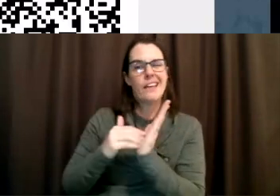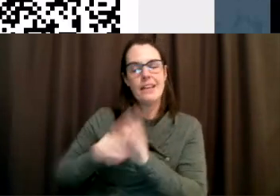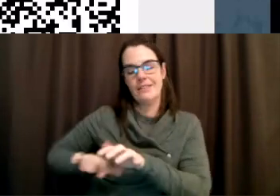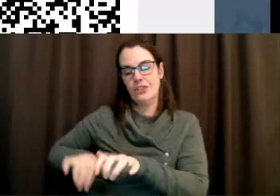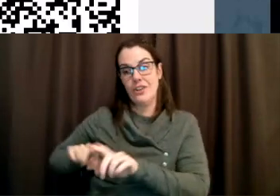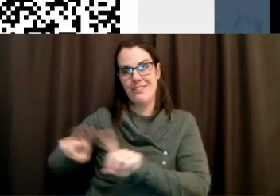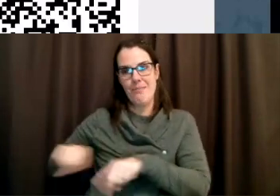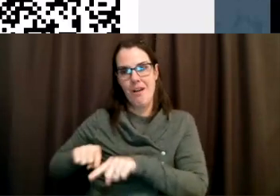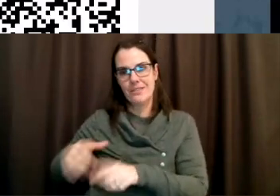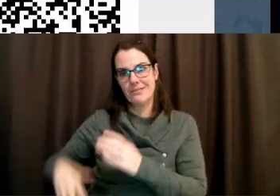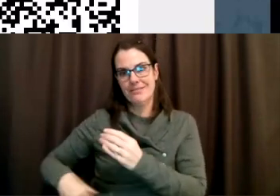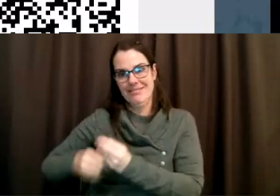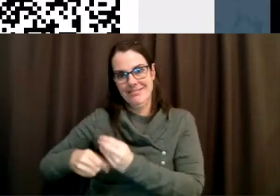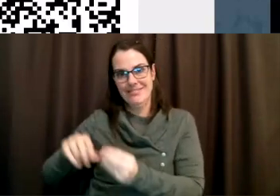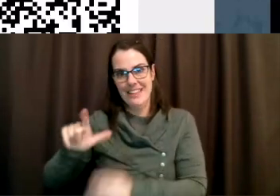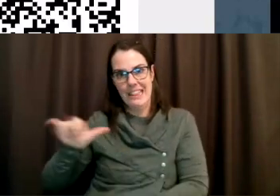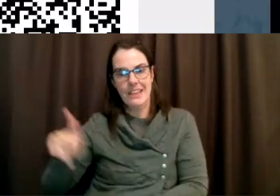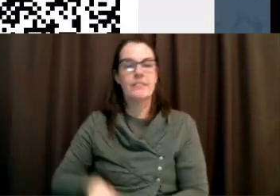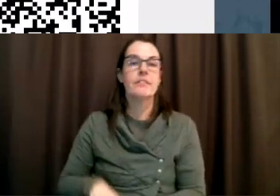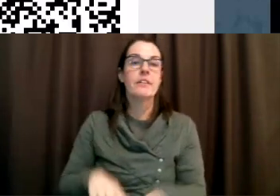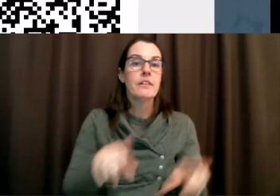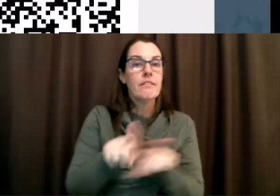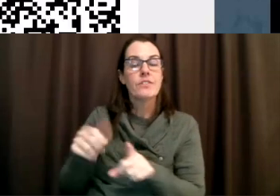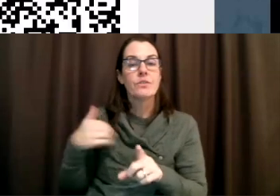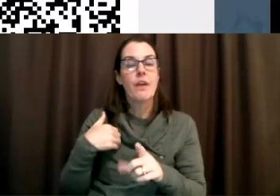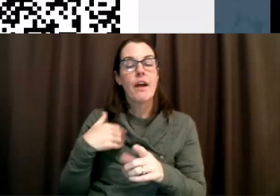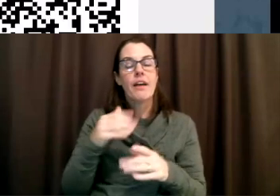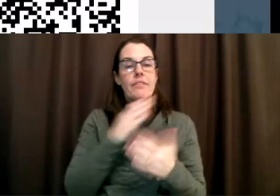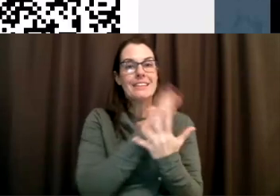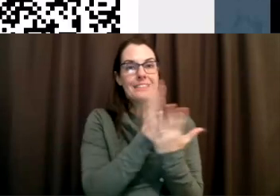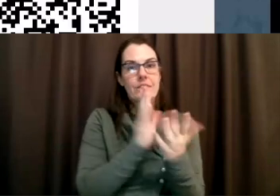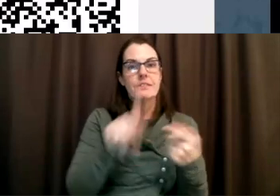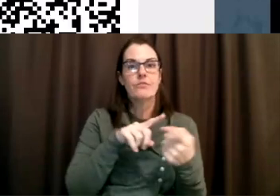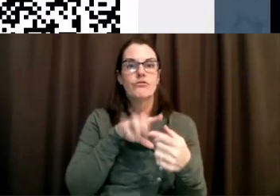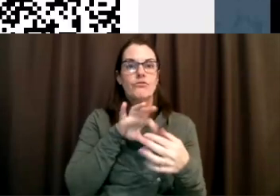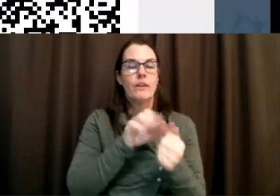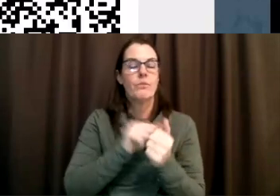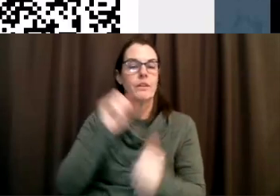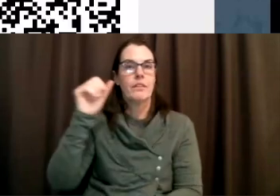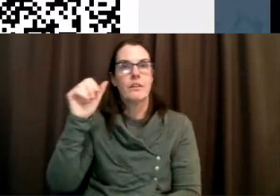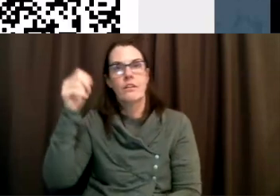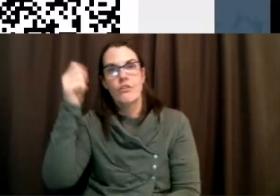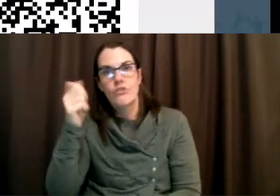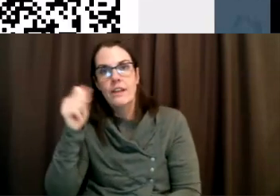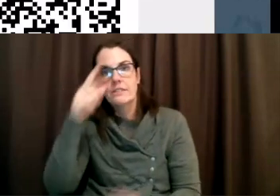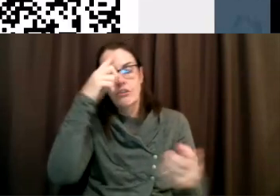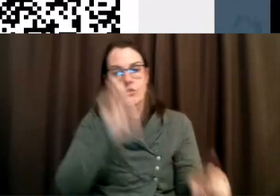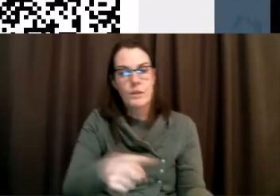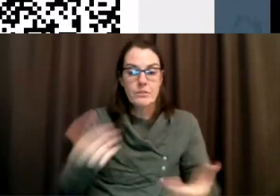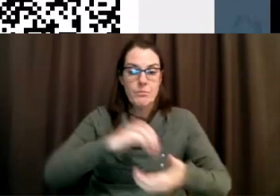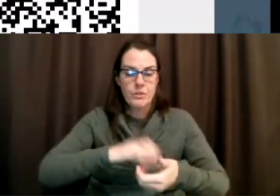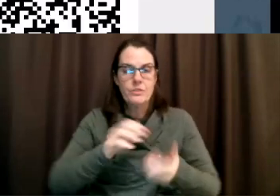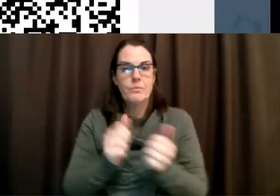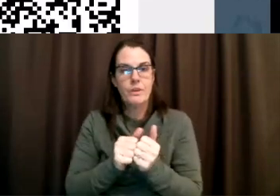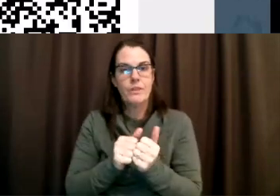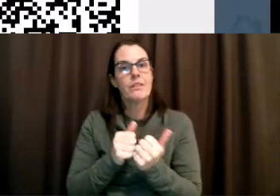also have a series about grants, agreements, and partnerships with the Forest Service that we offered this summer.